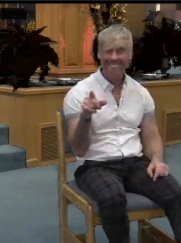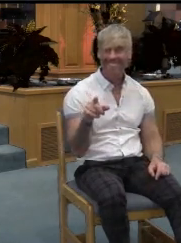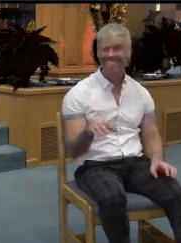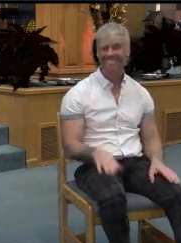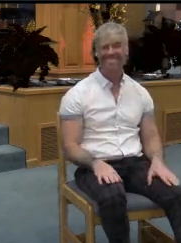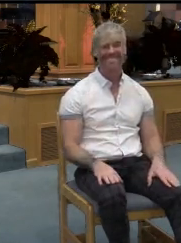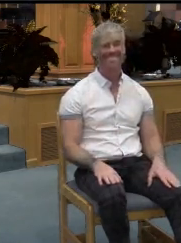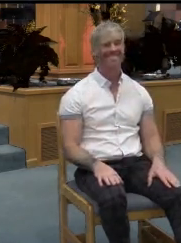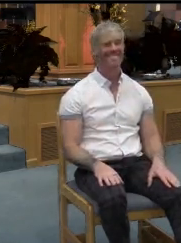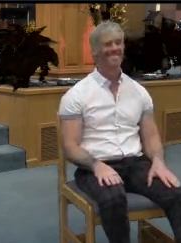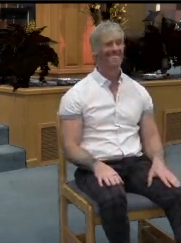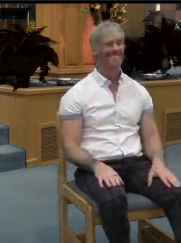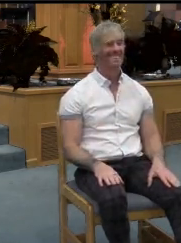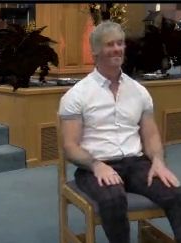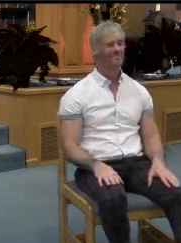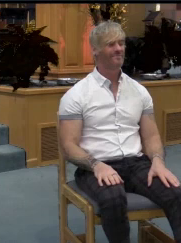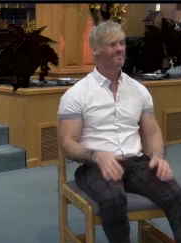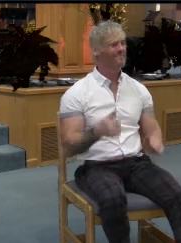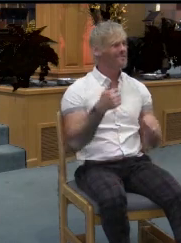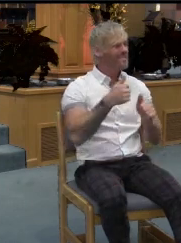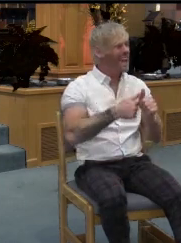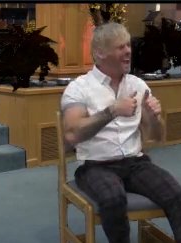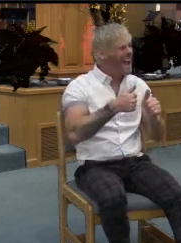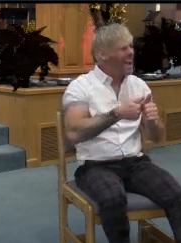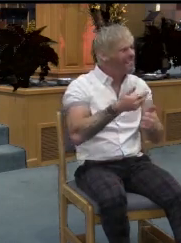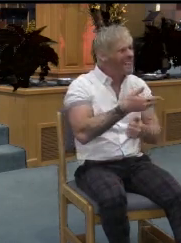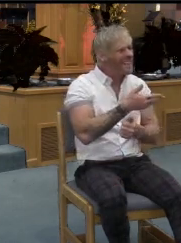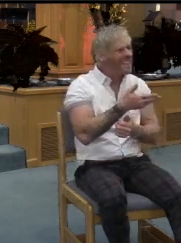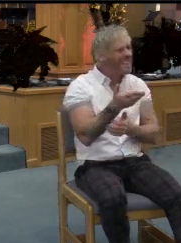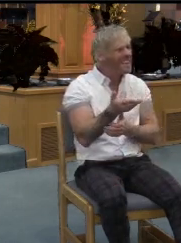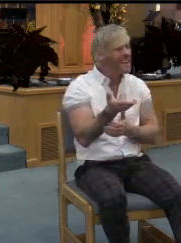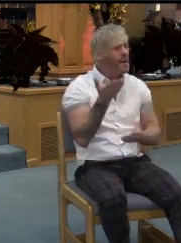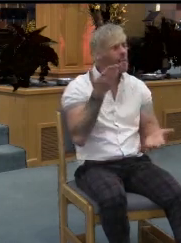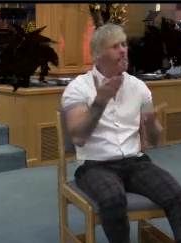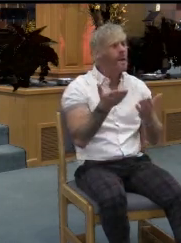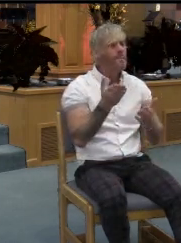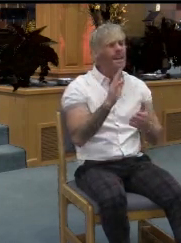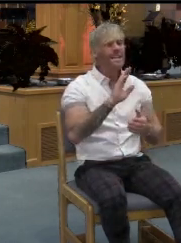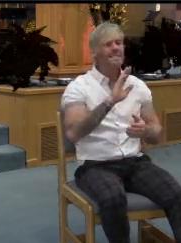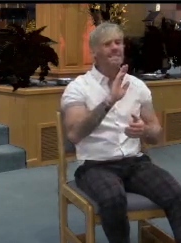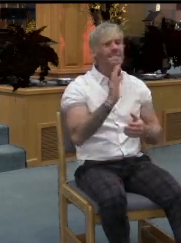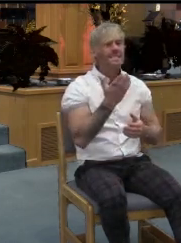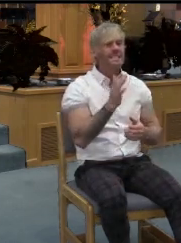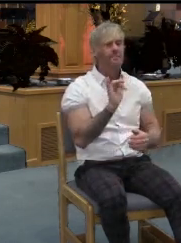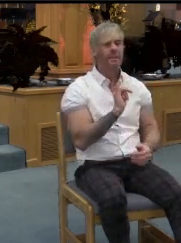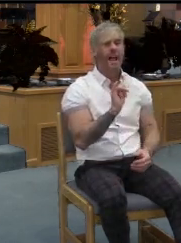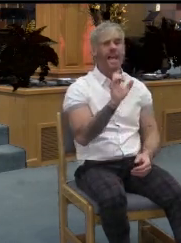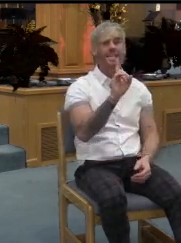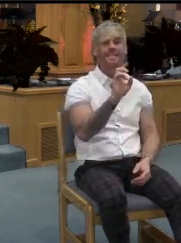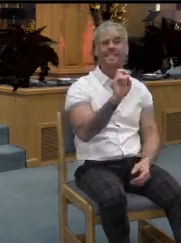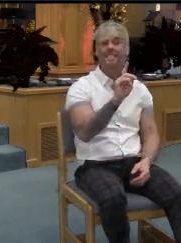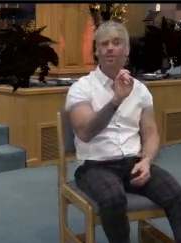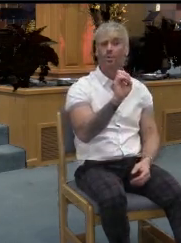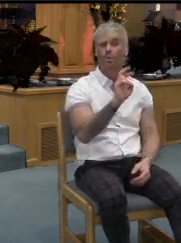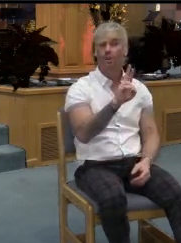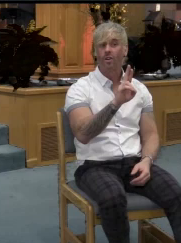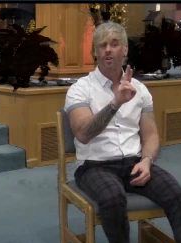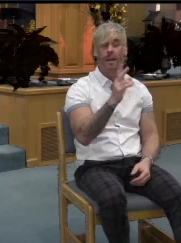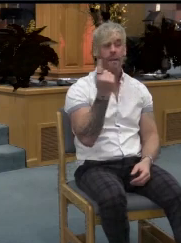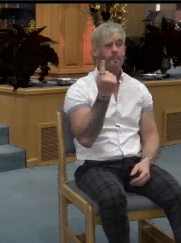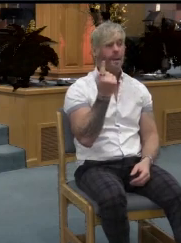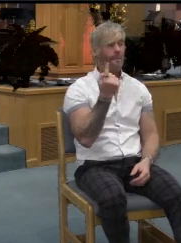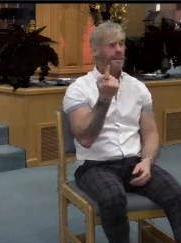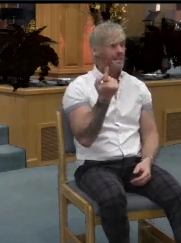So every little circumstance, it may seem like a detour. It may seem like something that is an